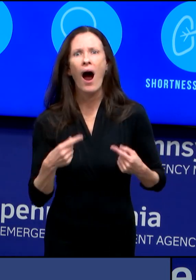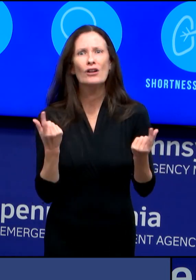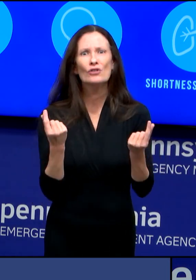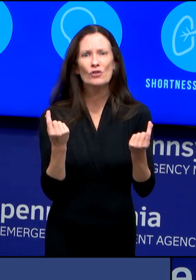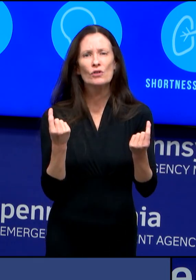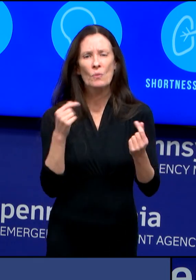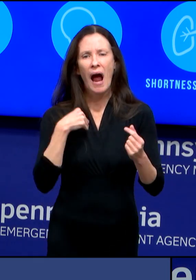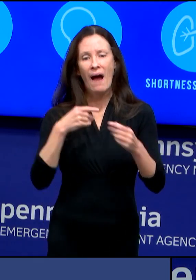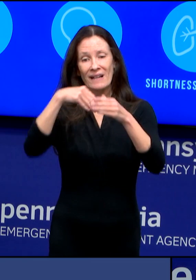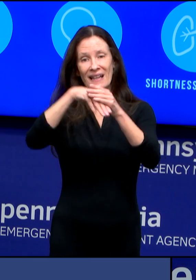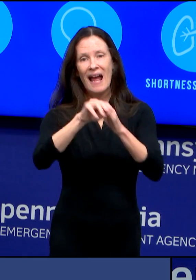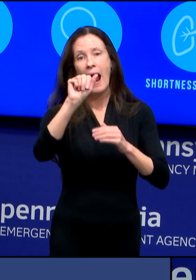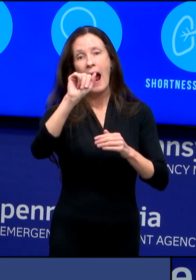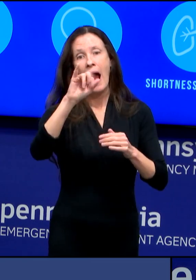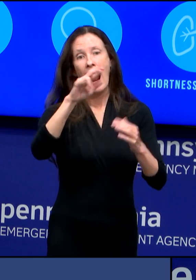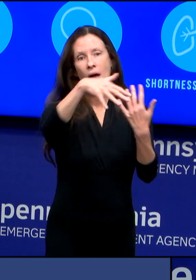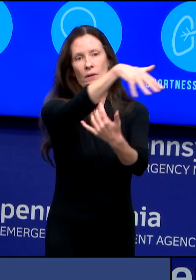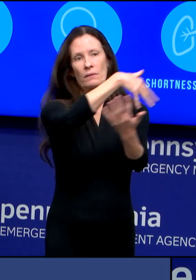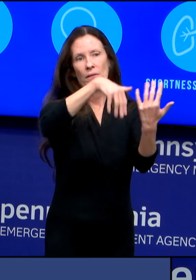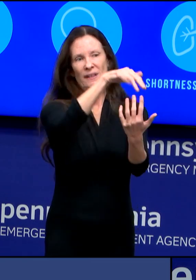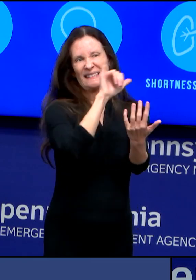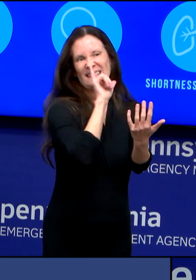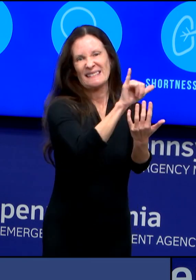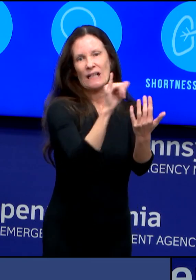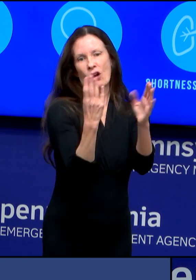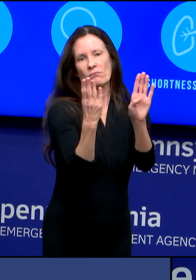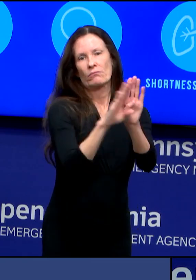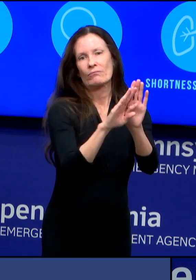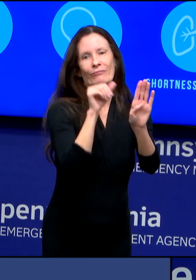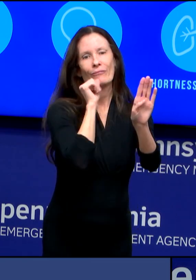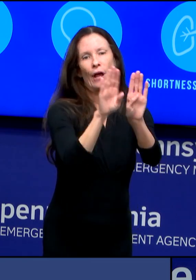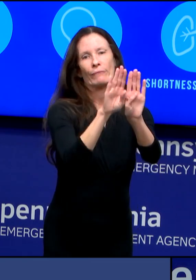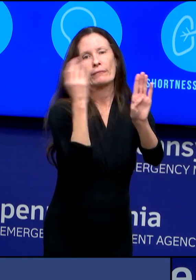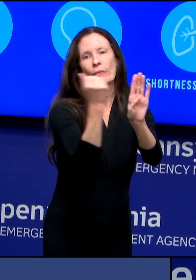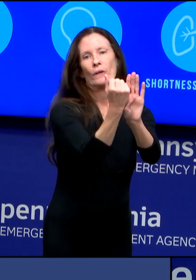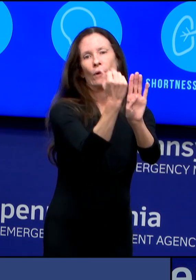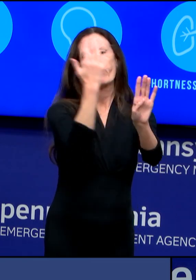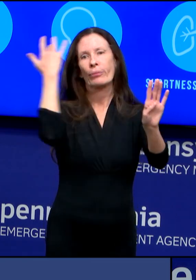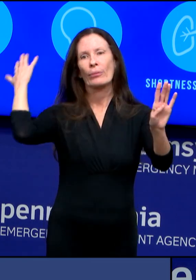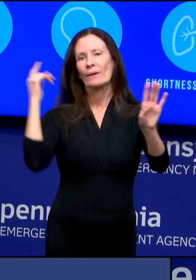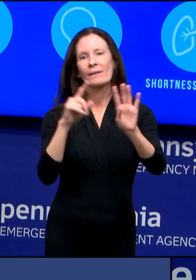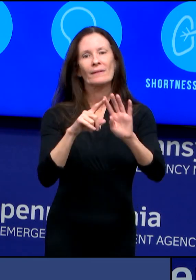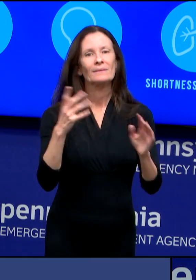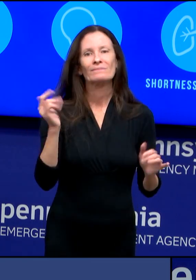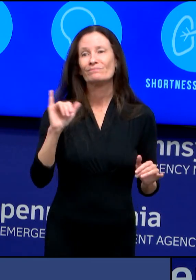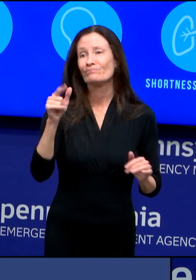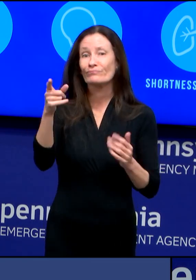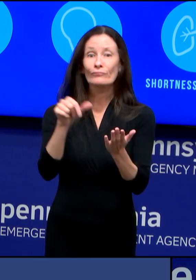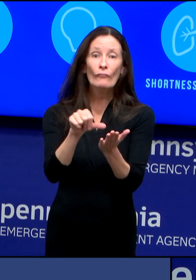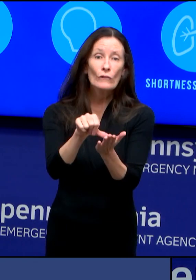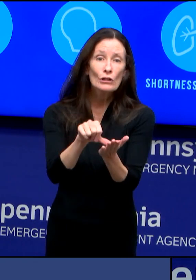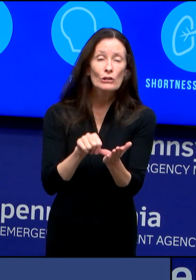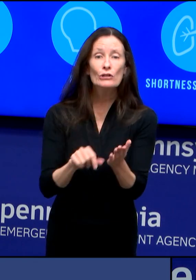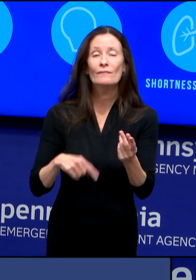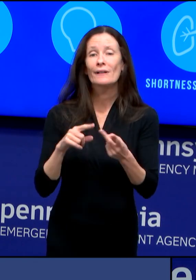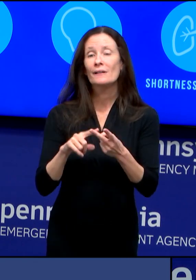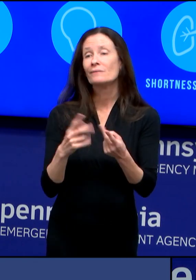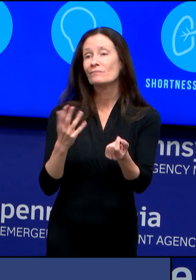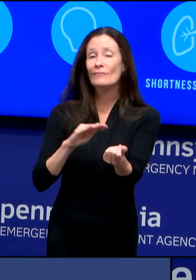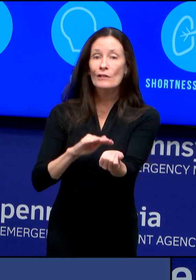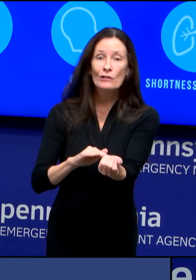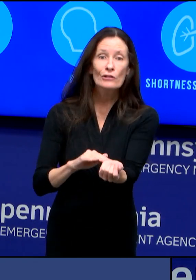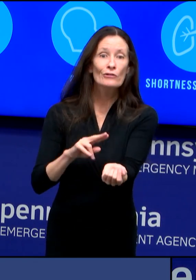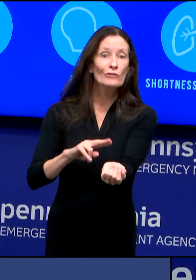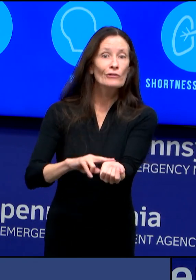medical professionals in terms of hospitals, health systems, ambulatory surgical facilities, is that they treat emergencies or urgent